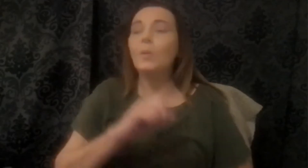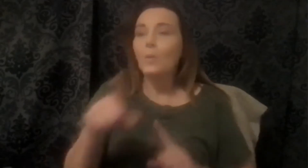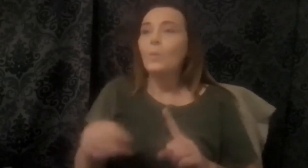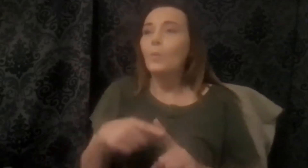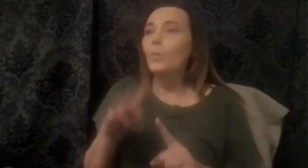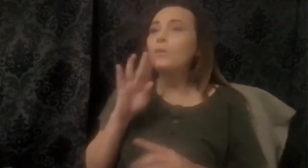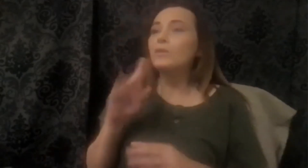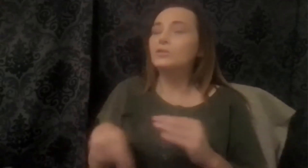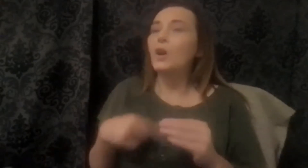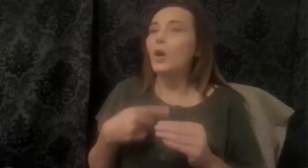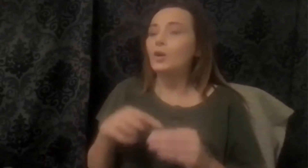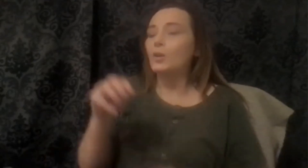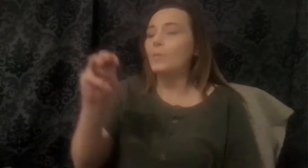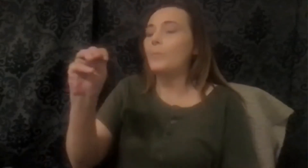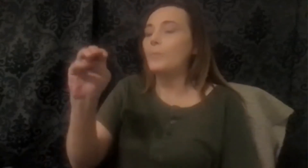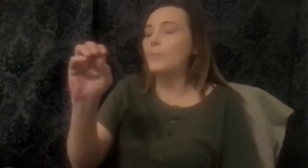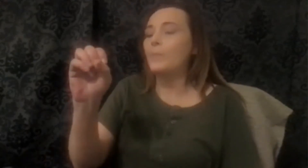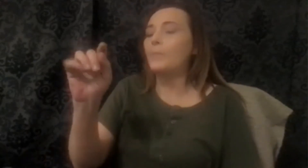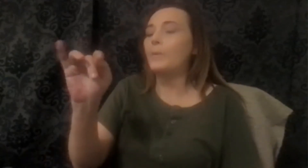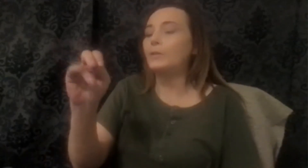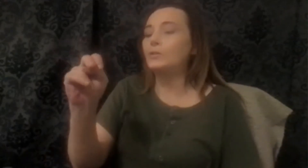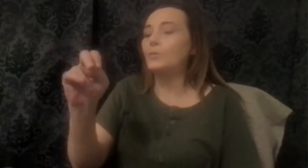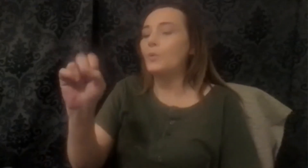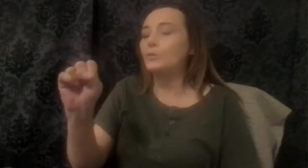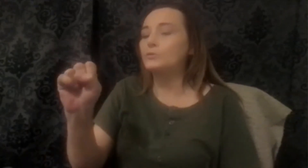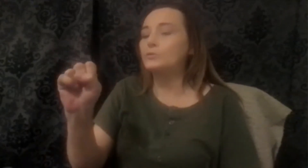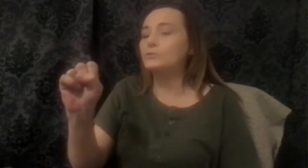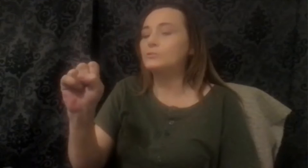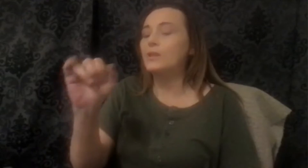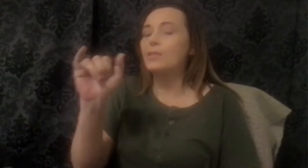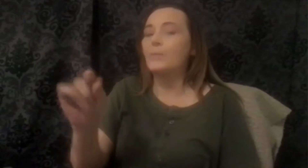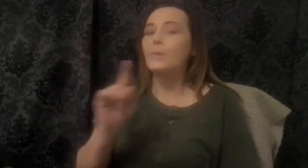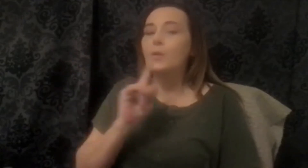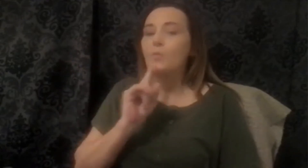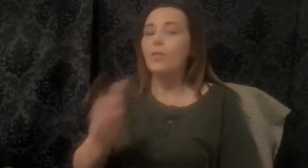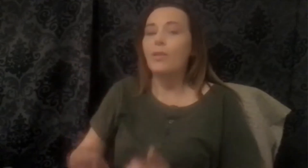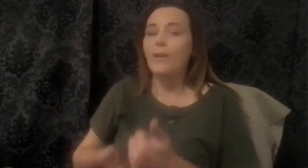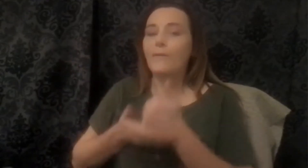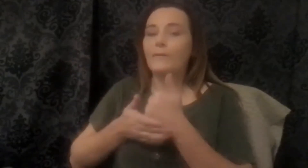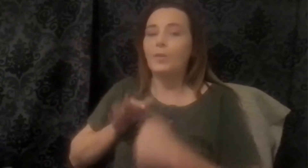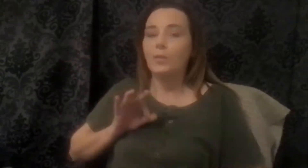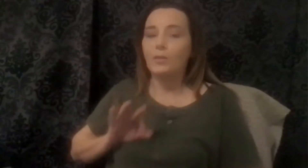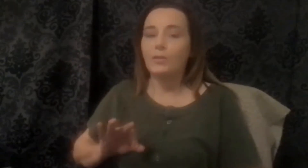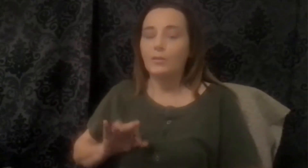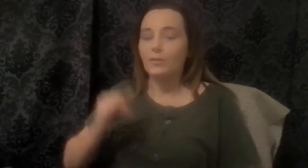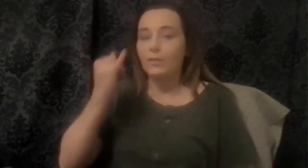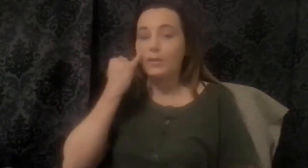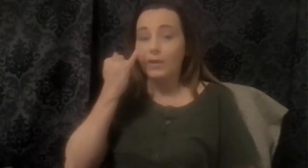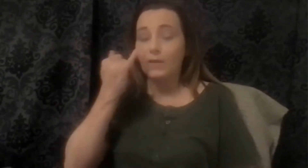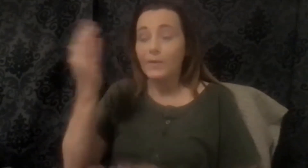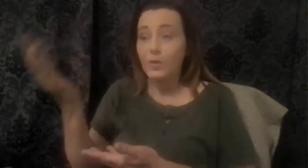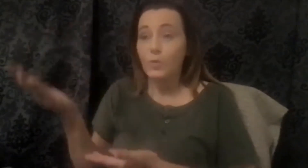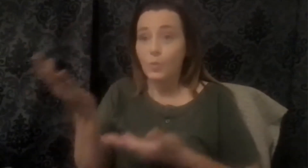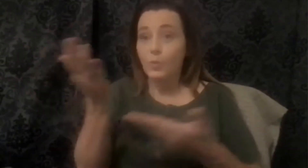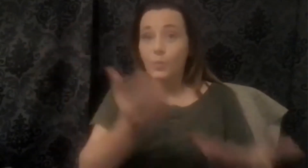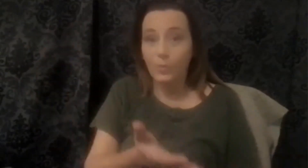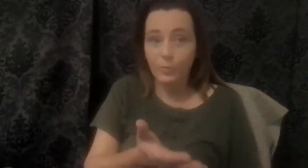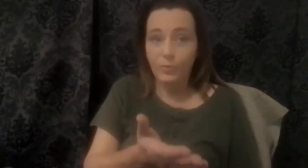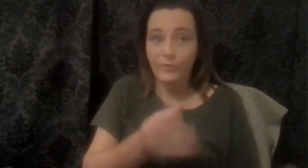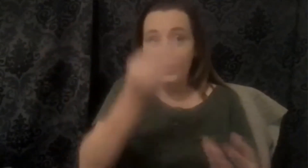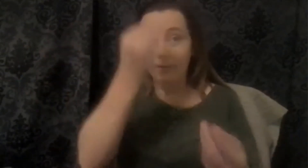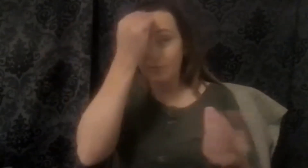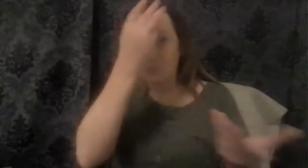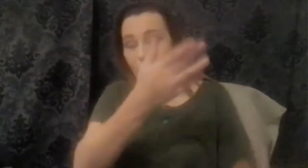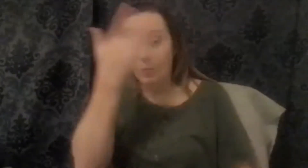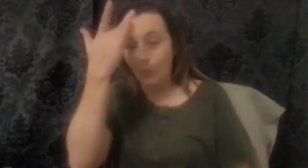we couldn't talk about, it would be really helpful if you all would provide the context as to why the region